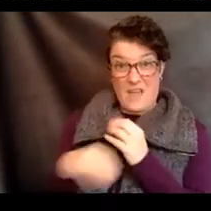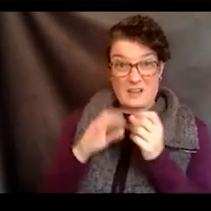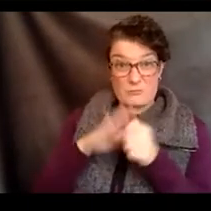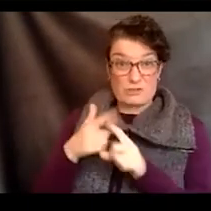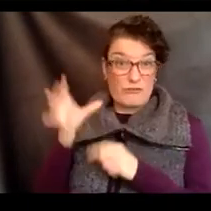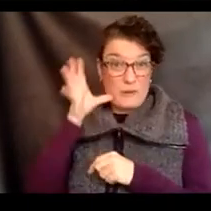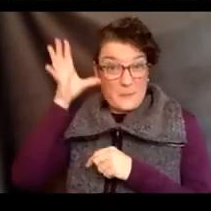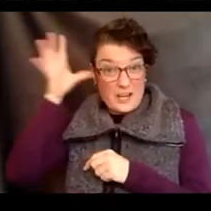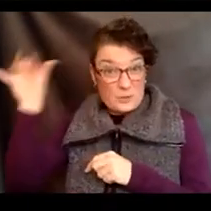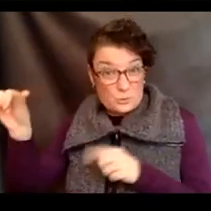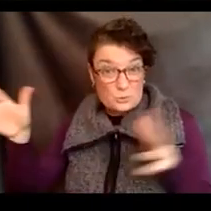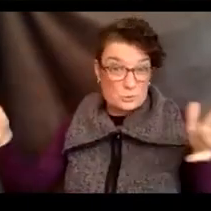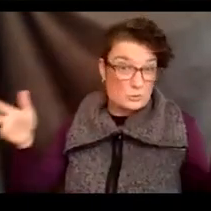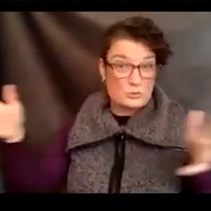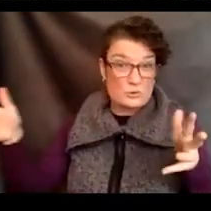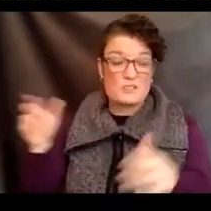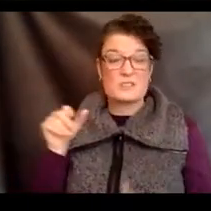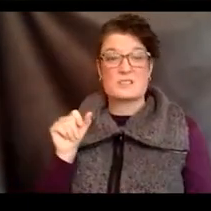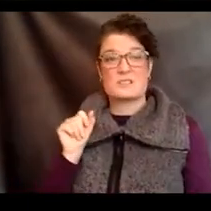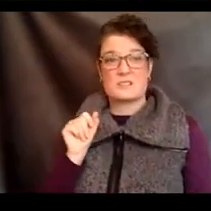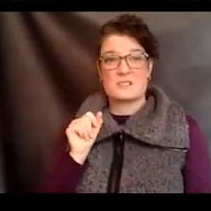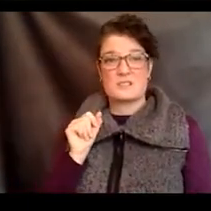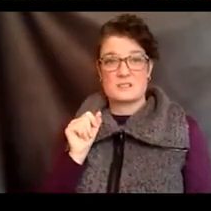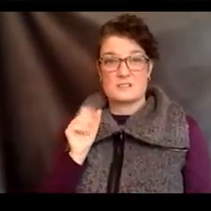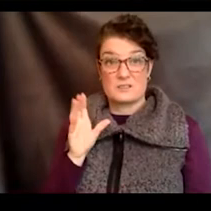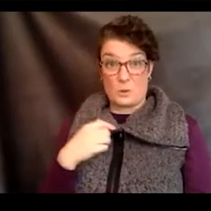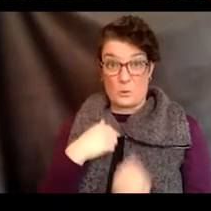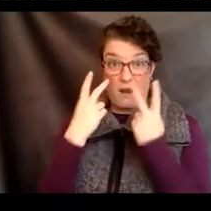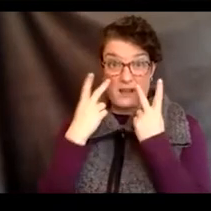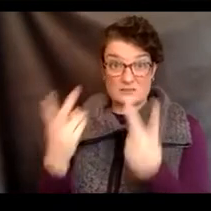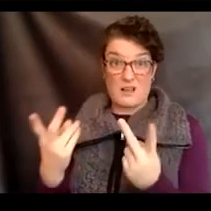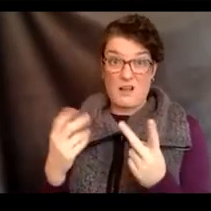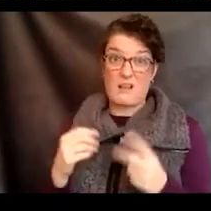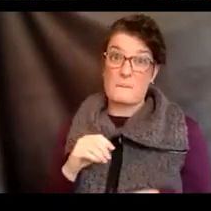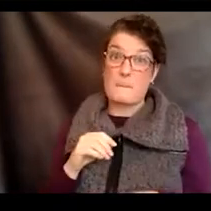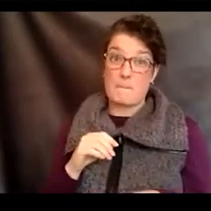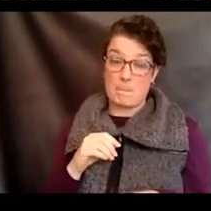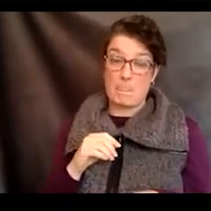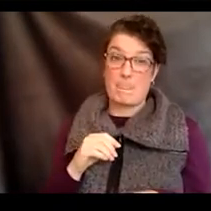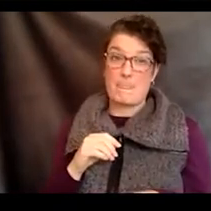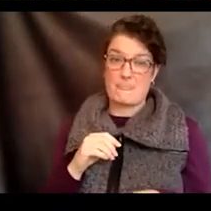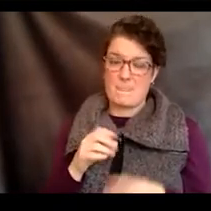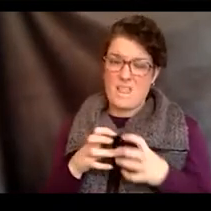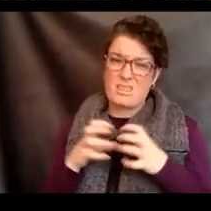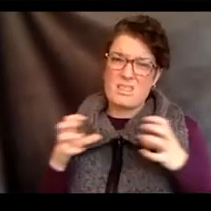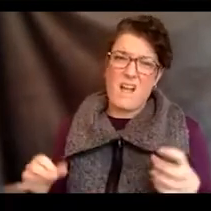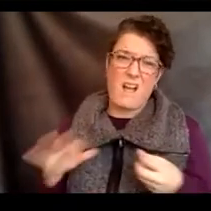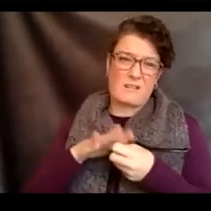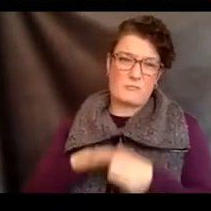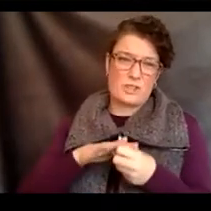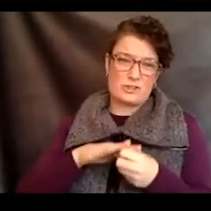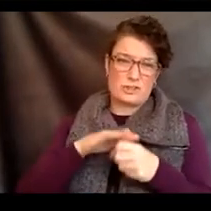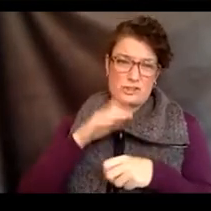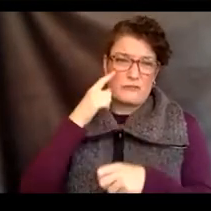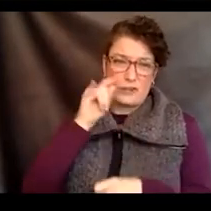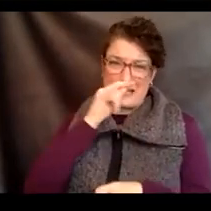So I think, you know, what I saw was there were a lot of pressures on kids.